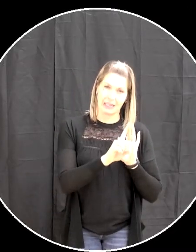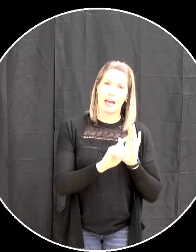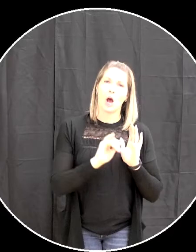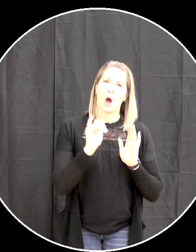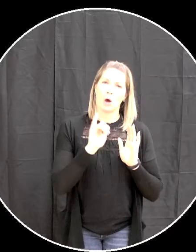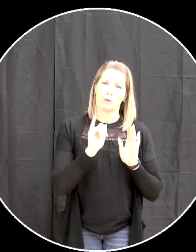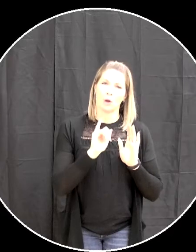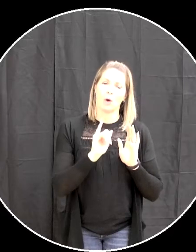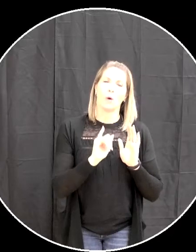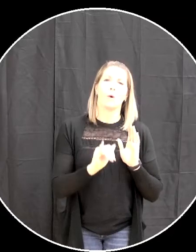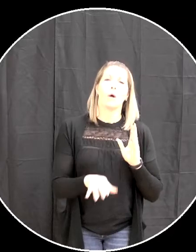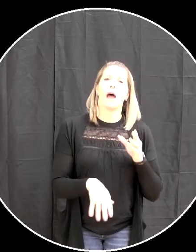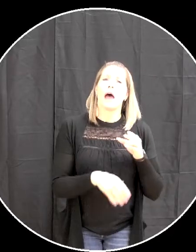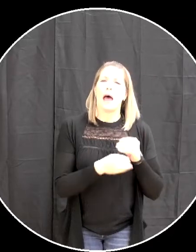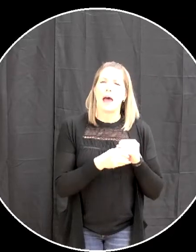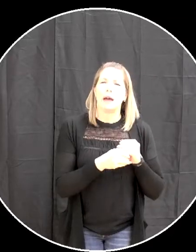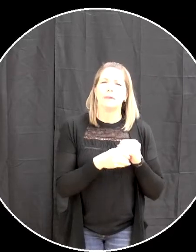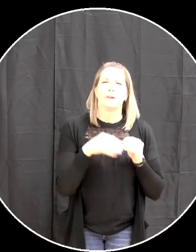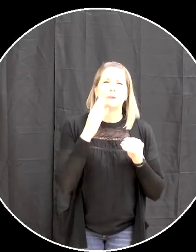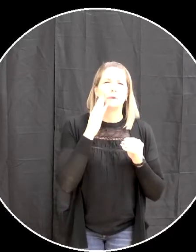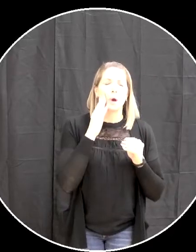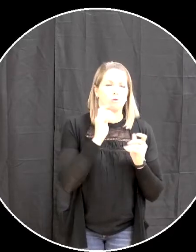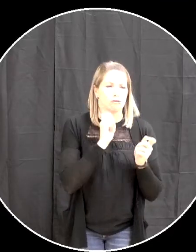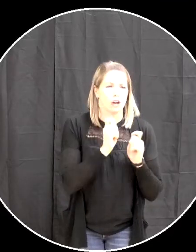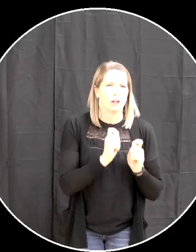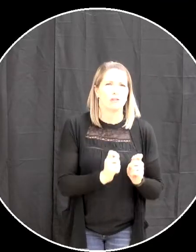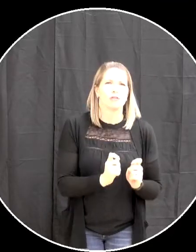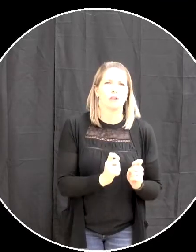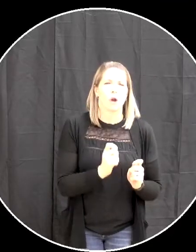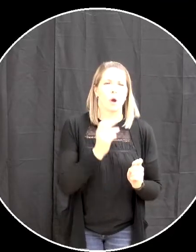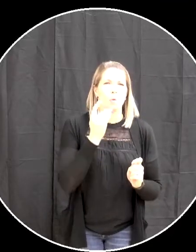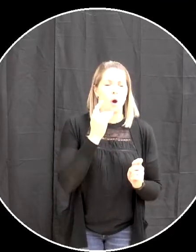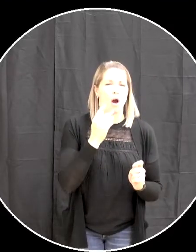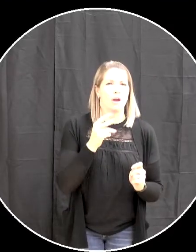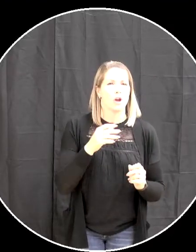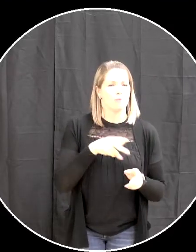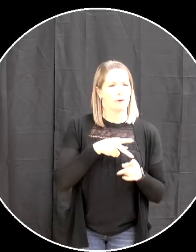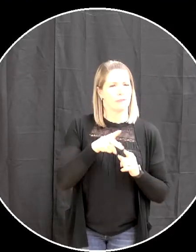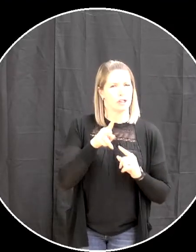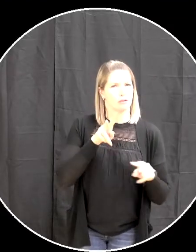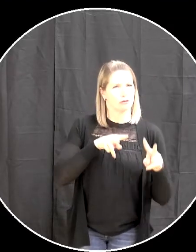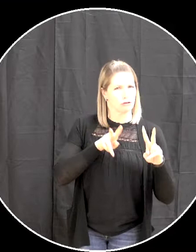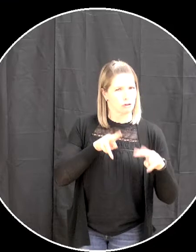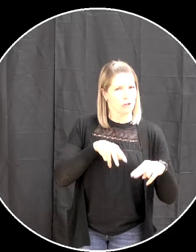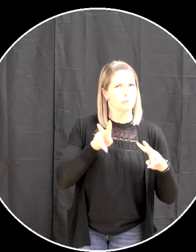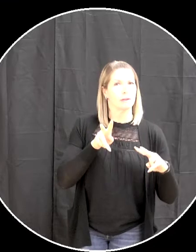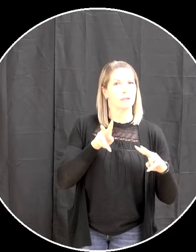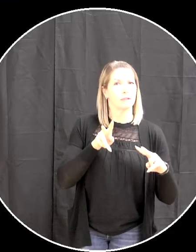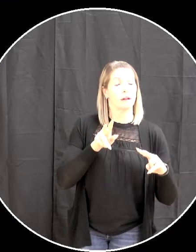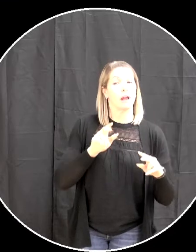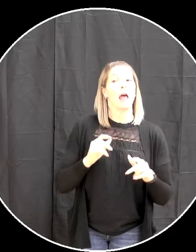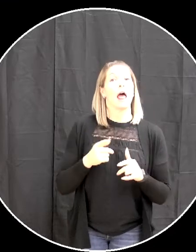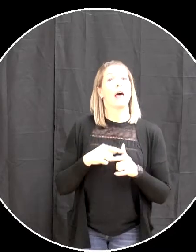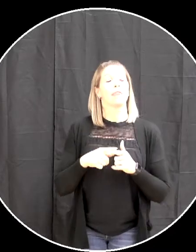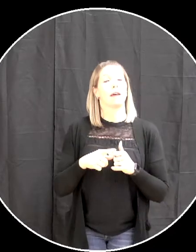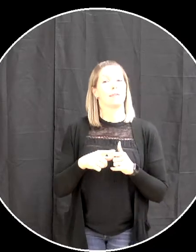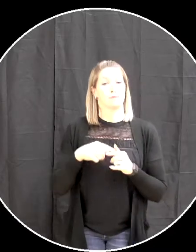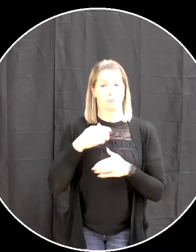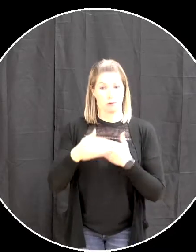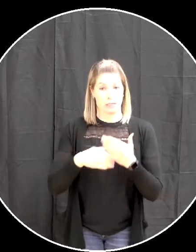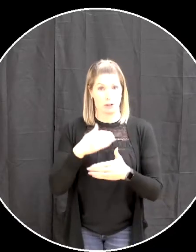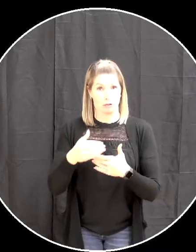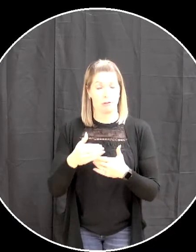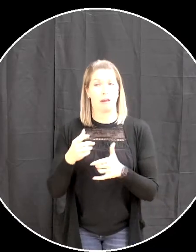as the subjectivity, so how much of it can really change based on professional judgment. Then finally, our procedures and the results for our